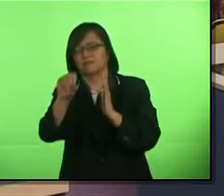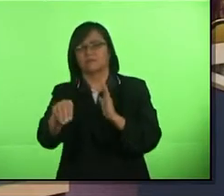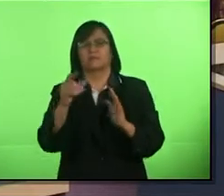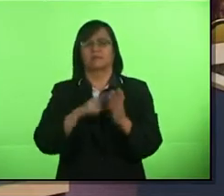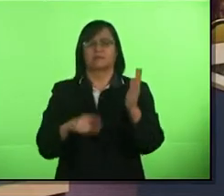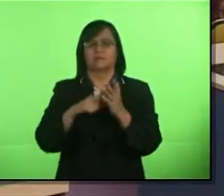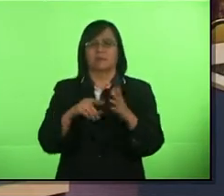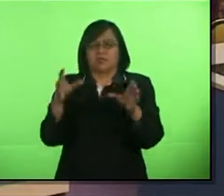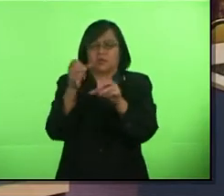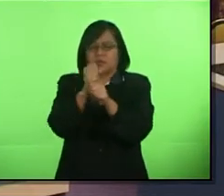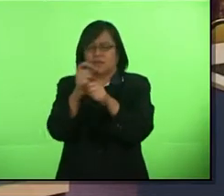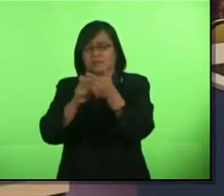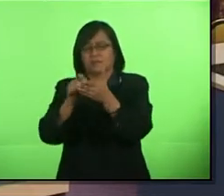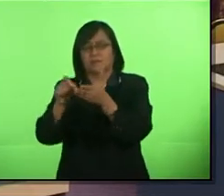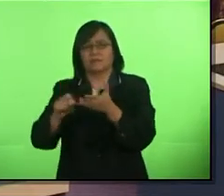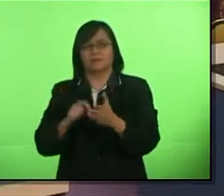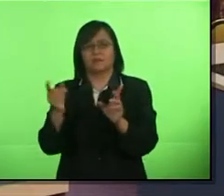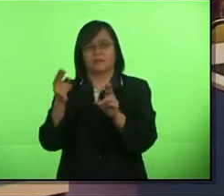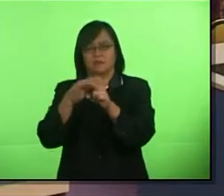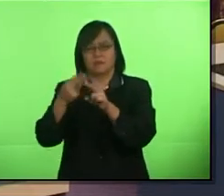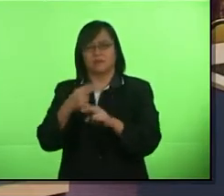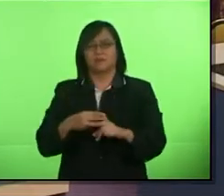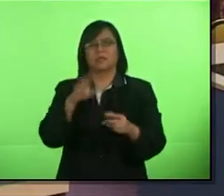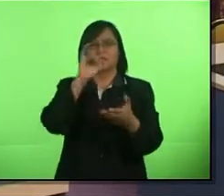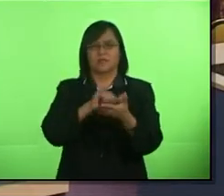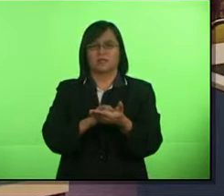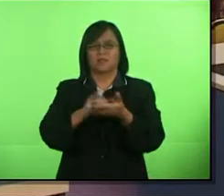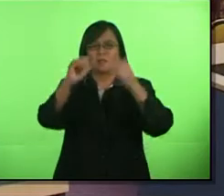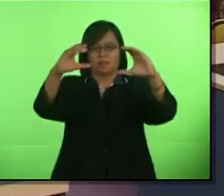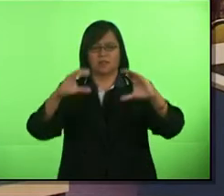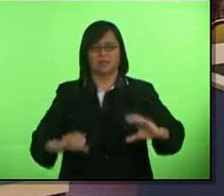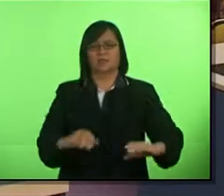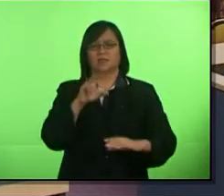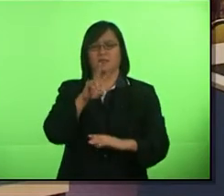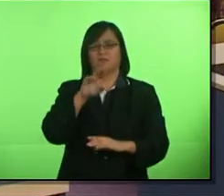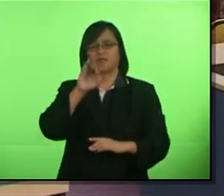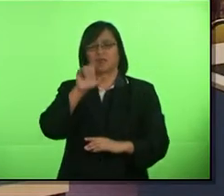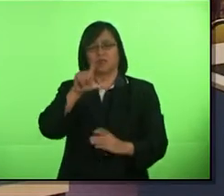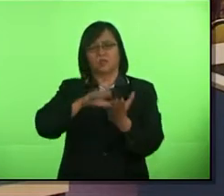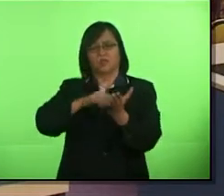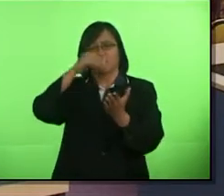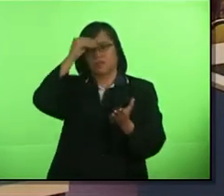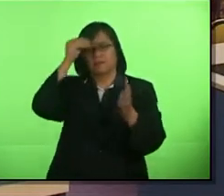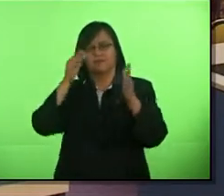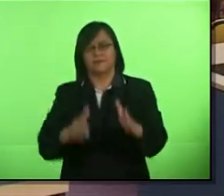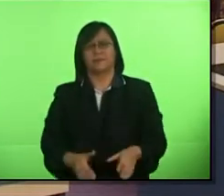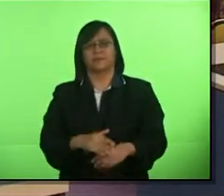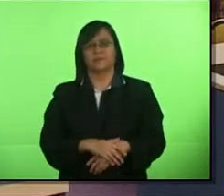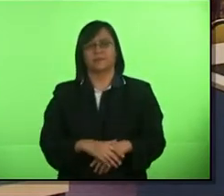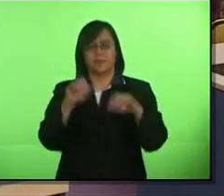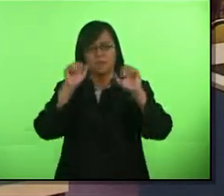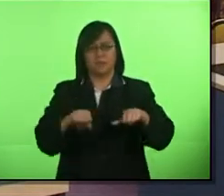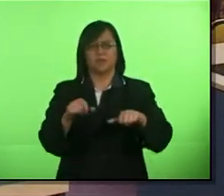summary of what you have read. That is part of being a visual learner. Okay? Use annotation. Alright? Or you can